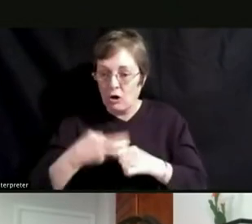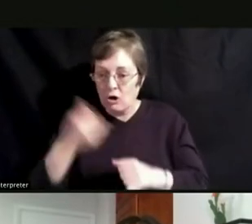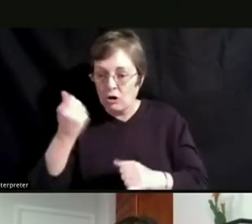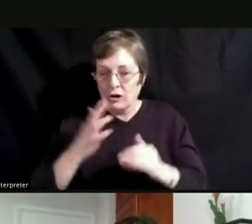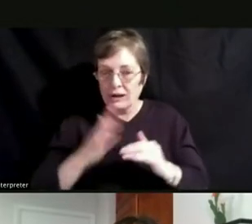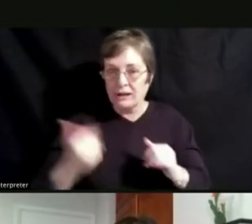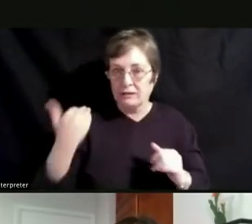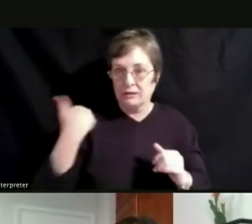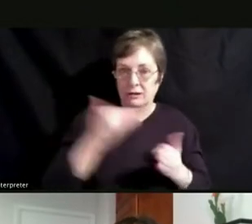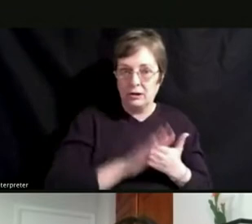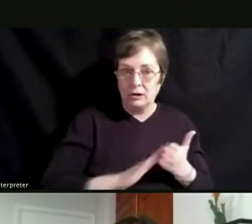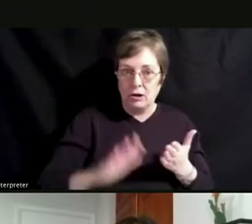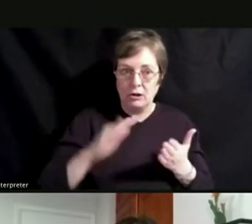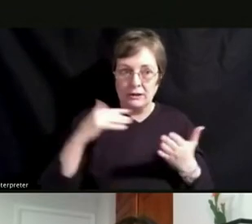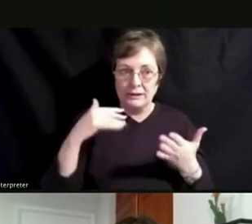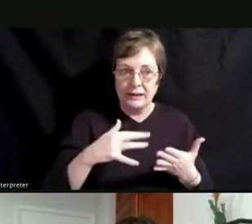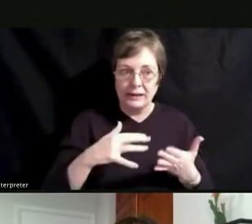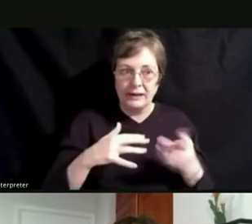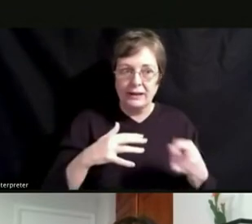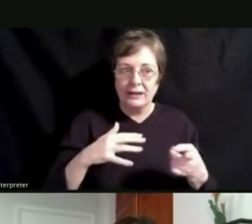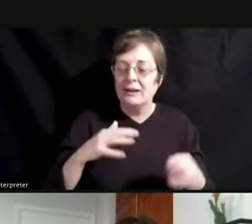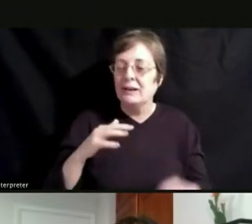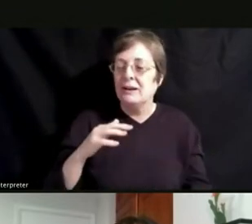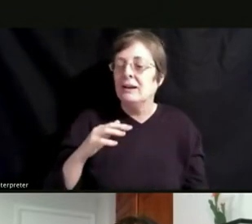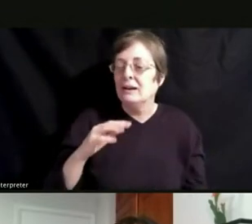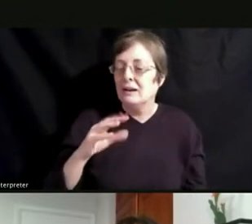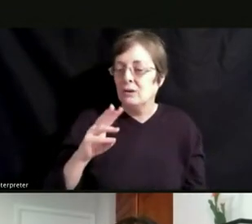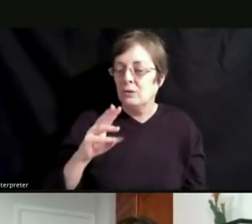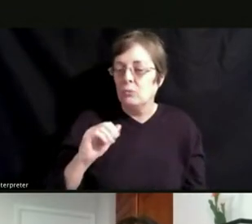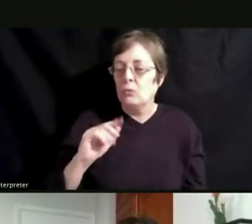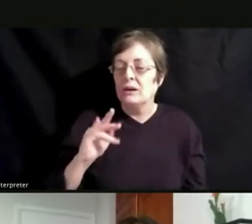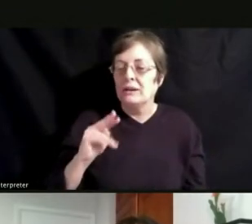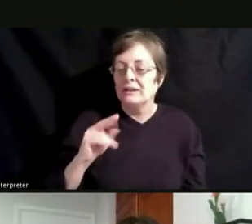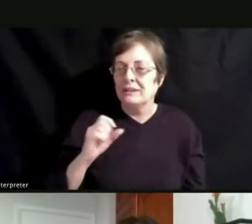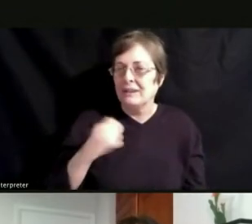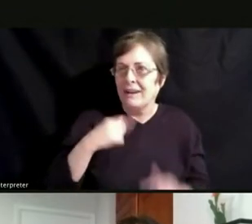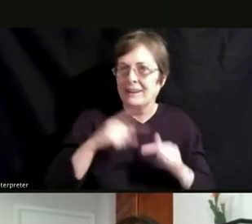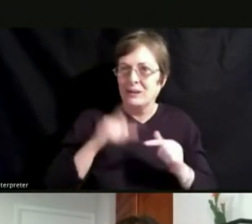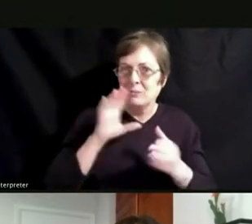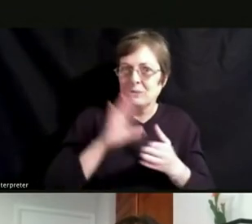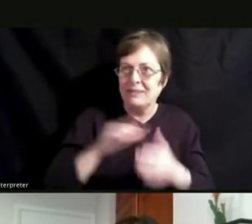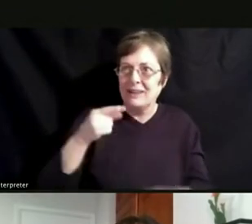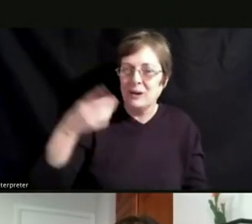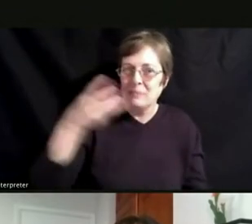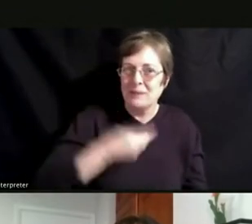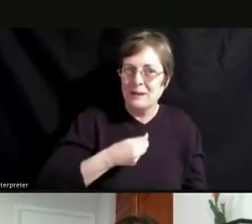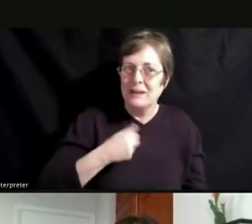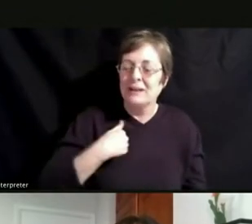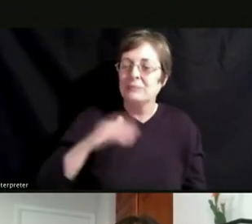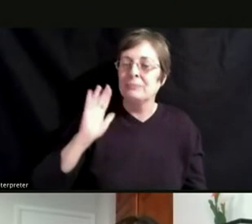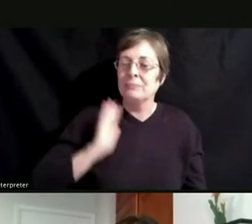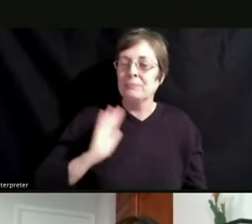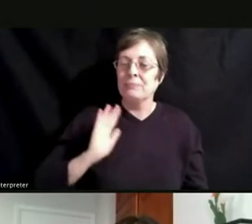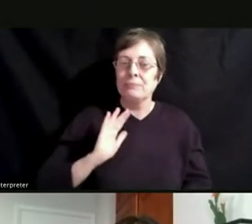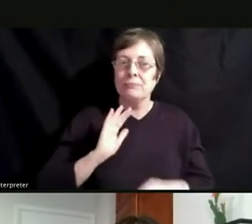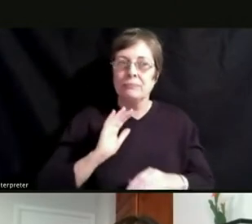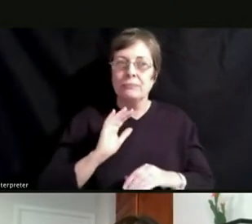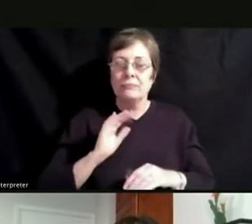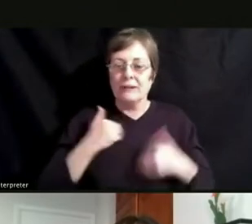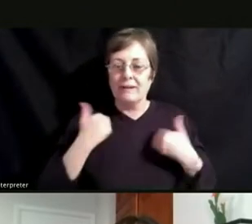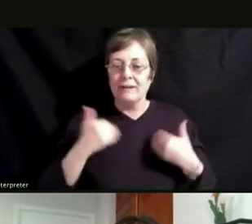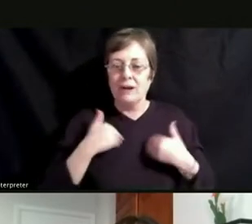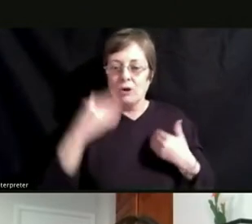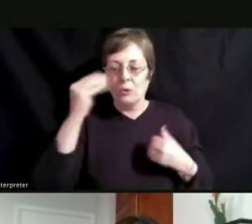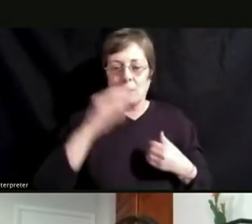I'll just say I couldn't believe they were paying me. You know, when I first started working as a young guy, I would say,